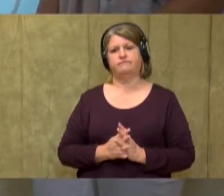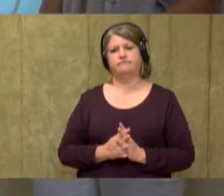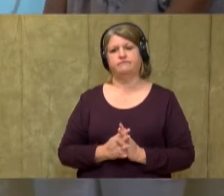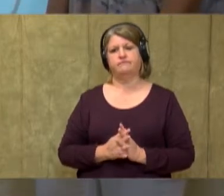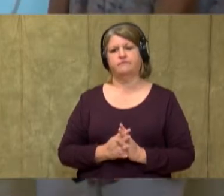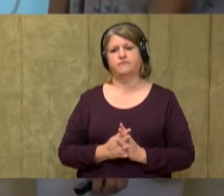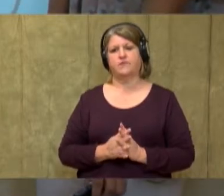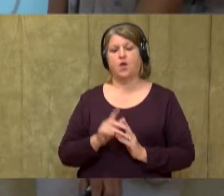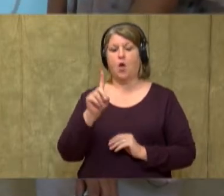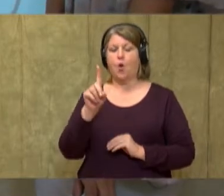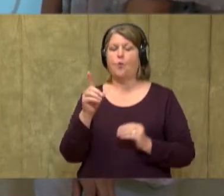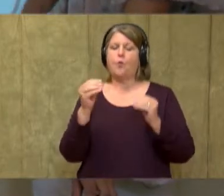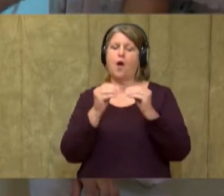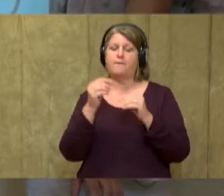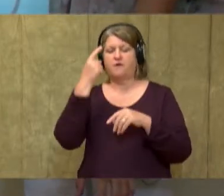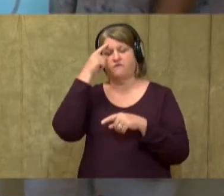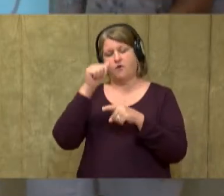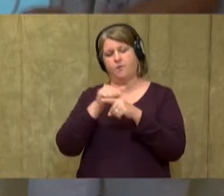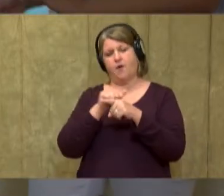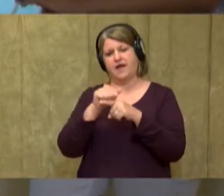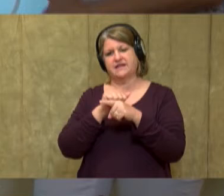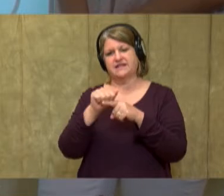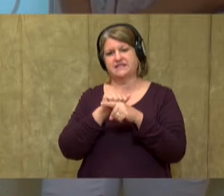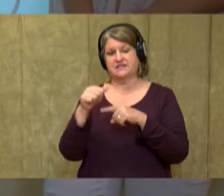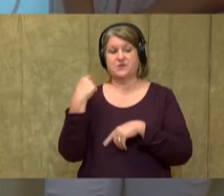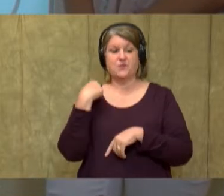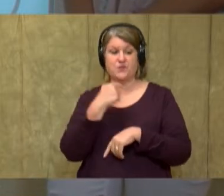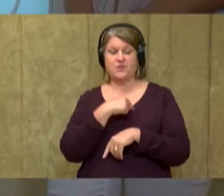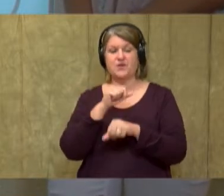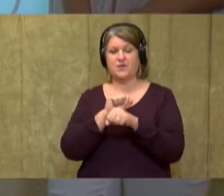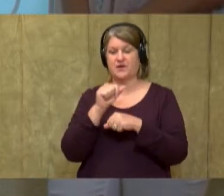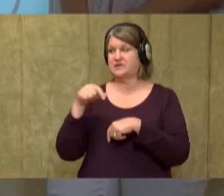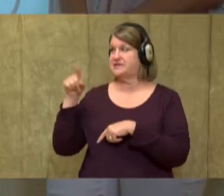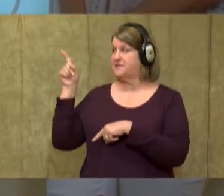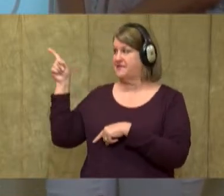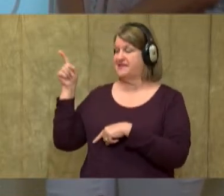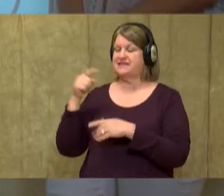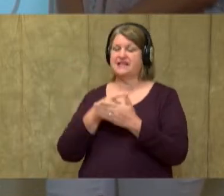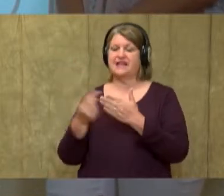All right, one more for practice. We did some of these last week.